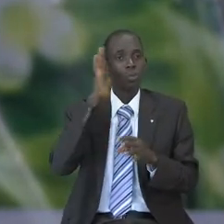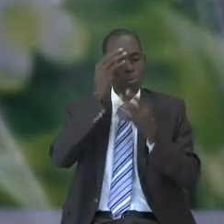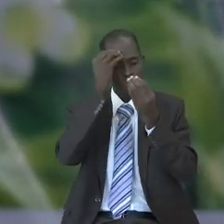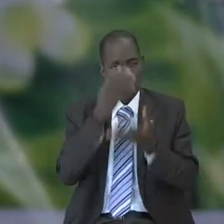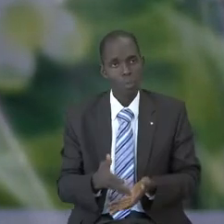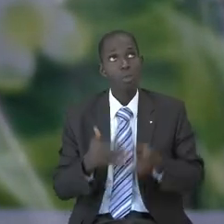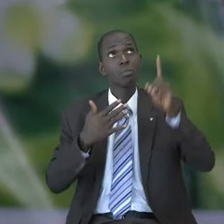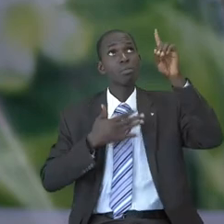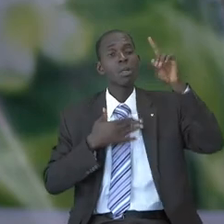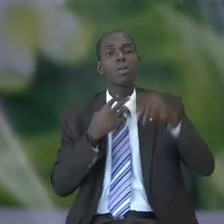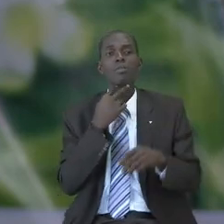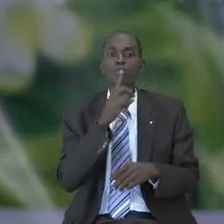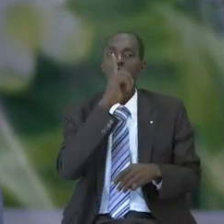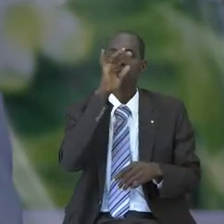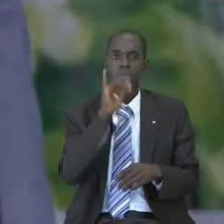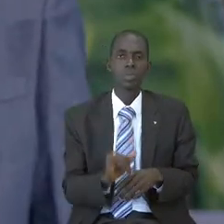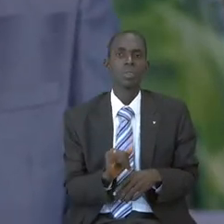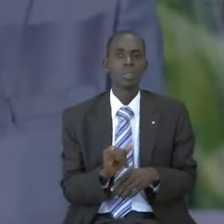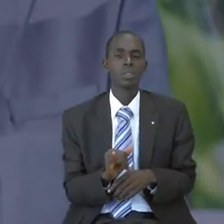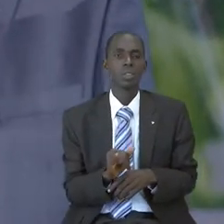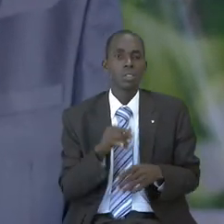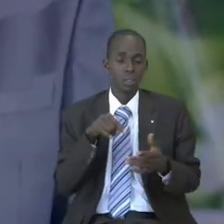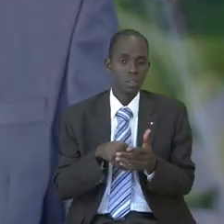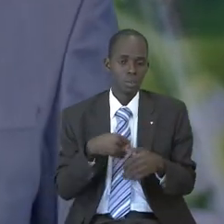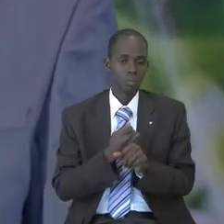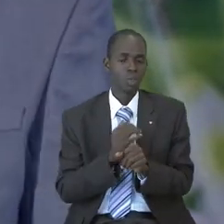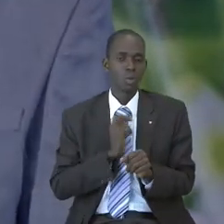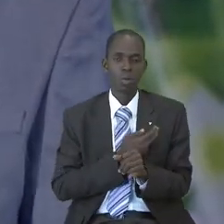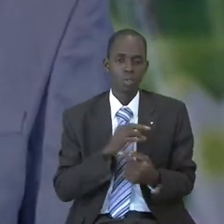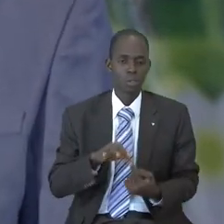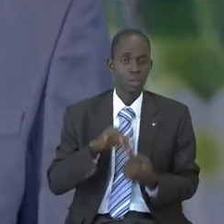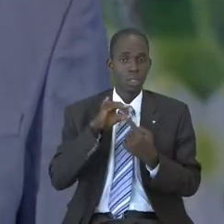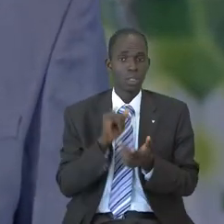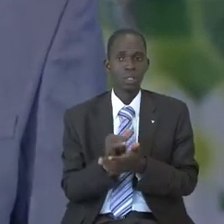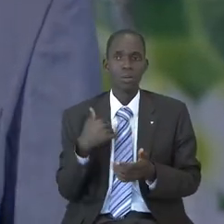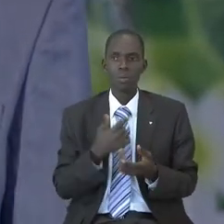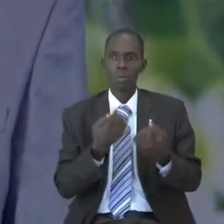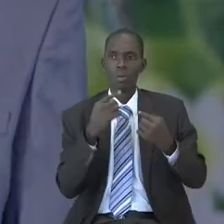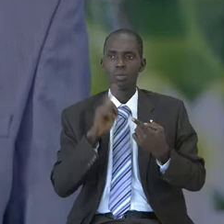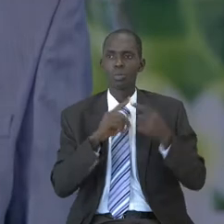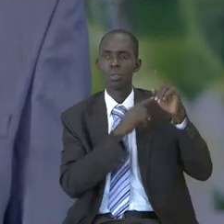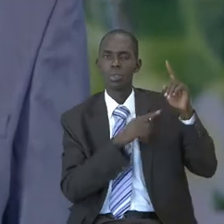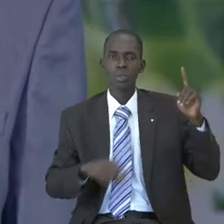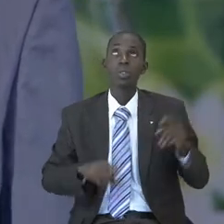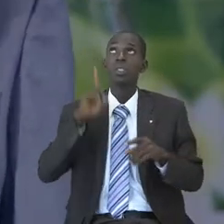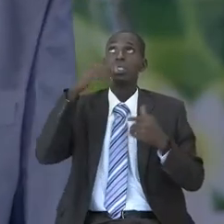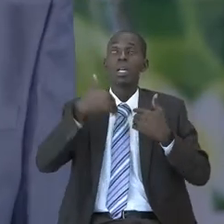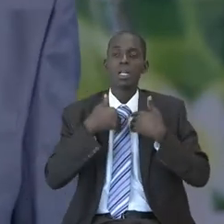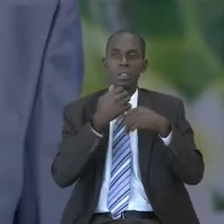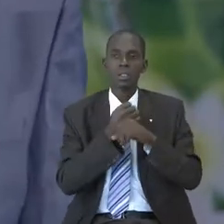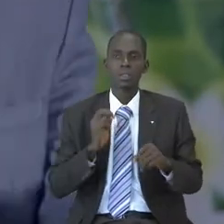my voice indeed. This makes us unique, that we come to the Lord. He has saved us,